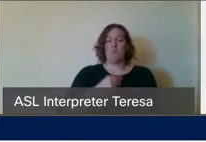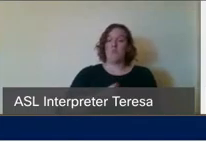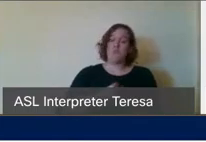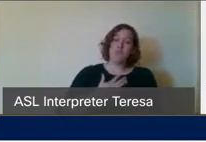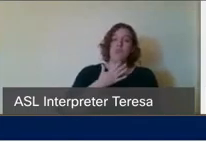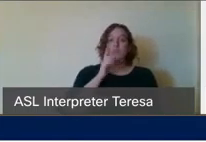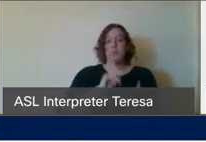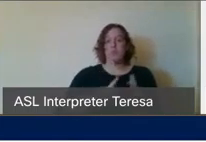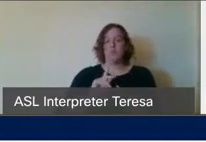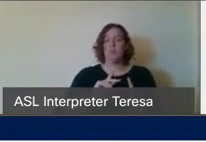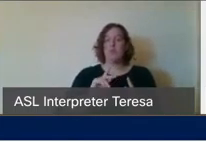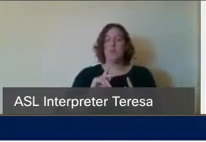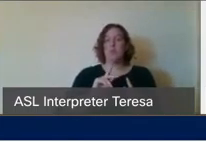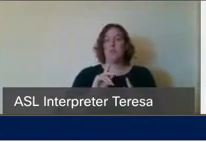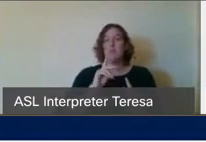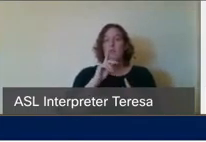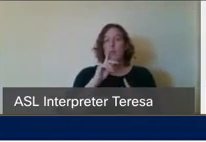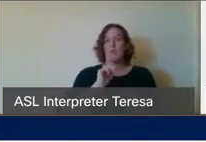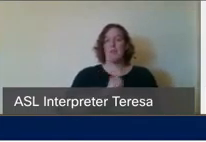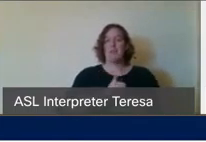is that the average hourly wage was